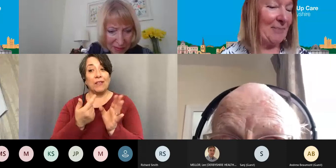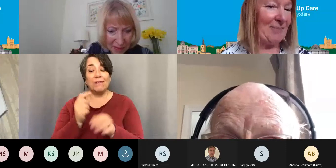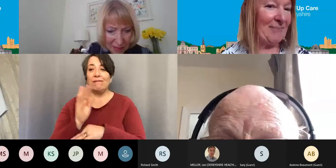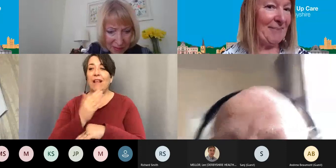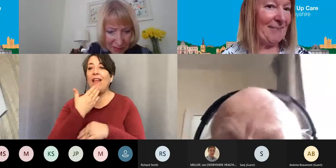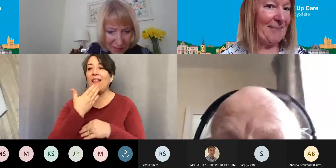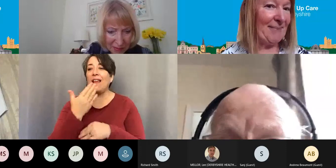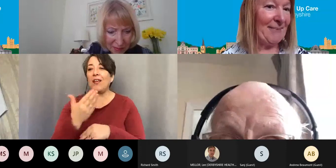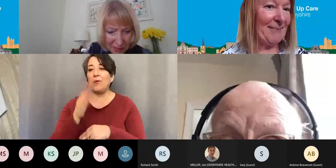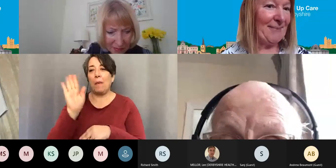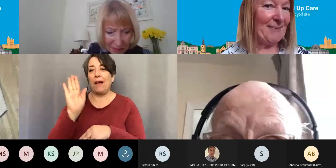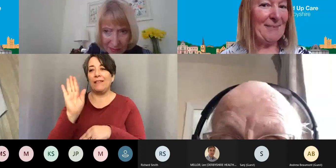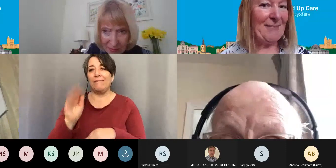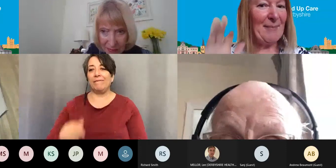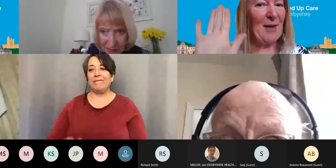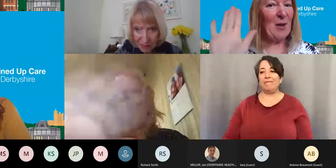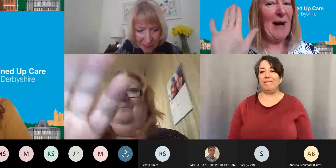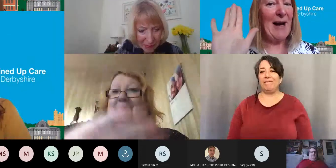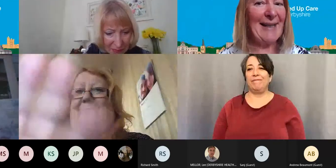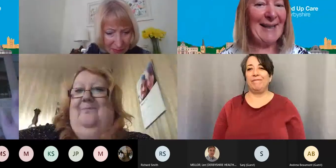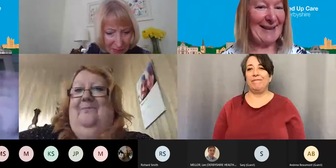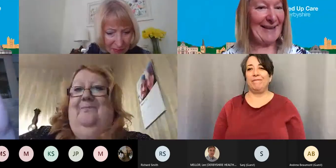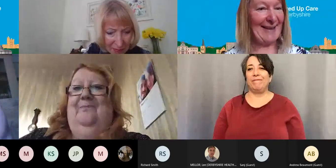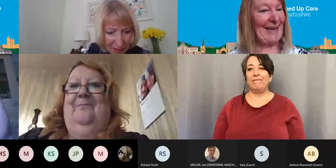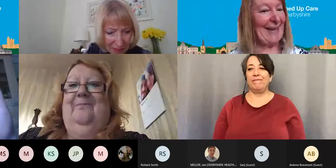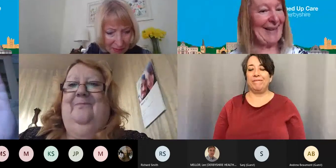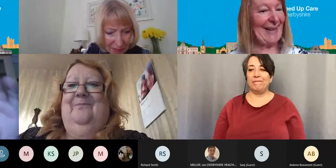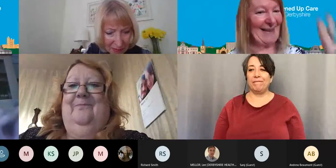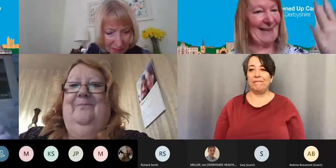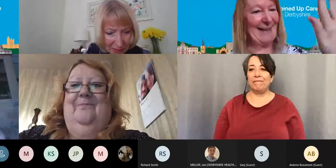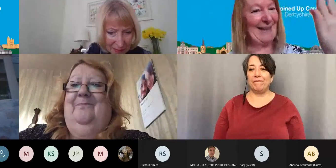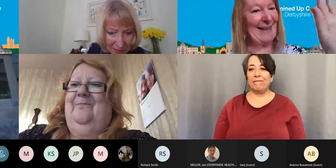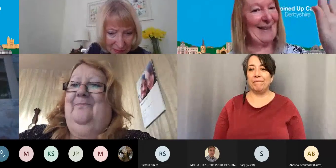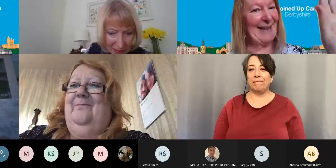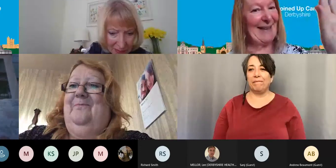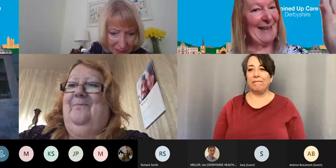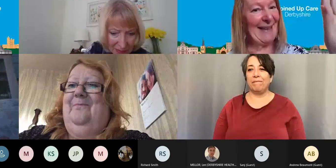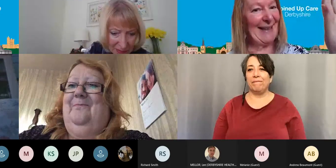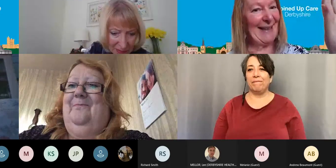time. Thank Bye. Thank you. Thank you. Bye.